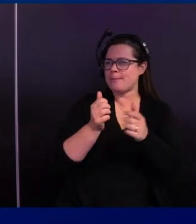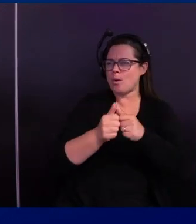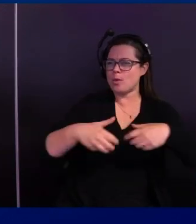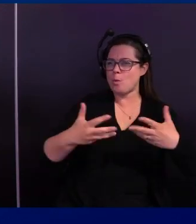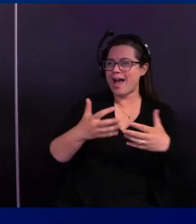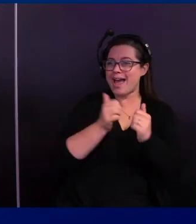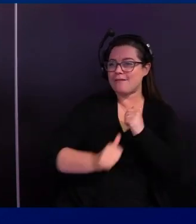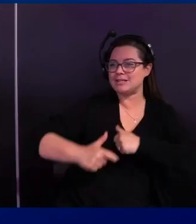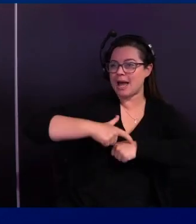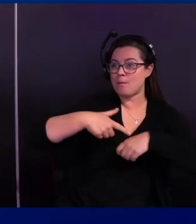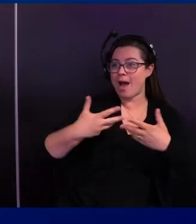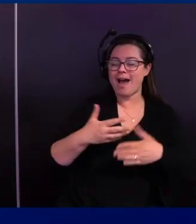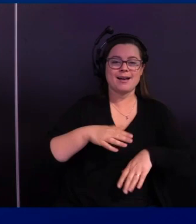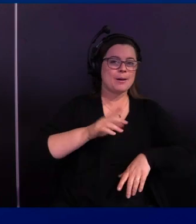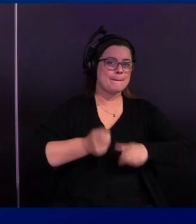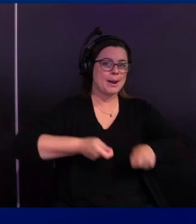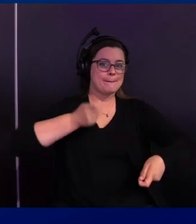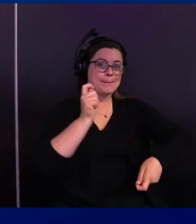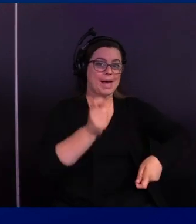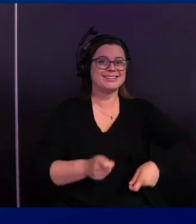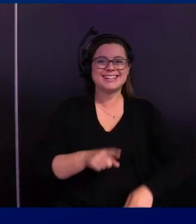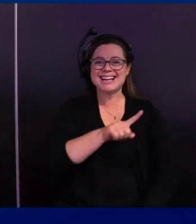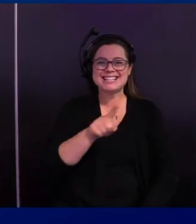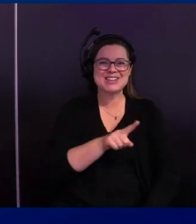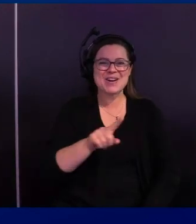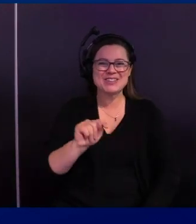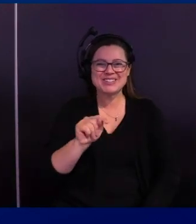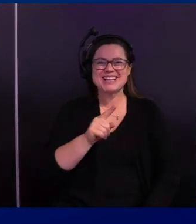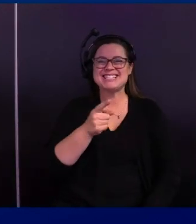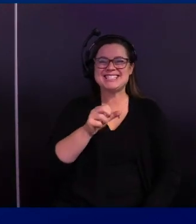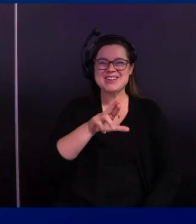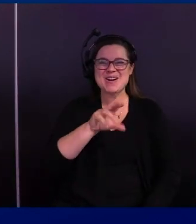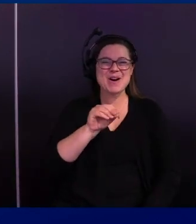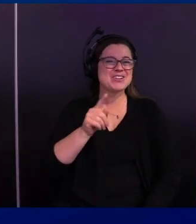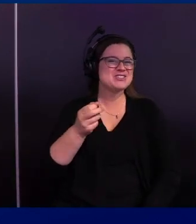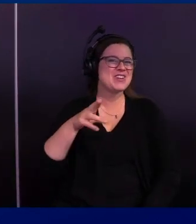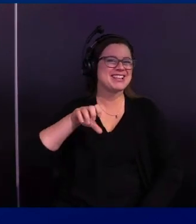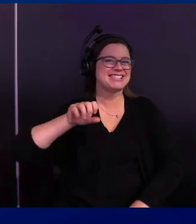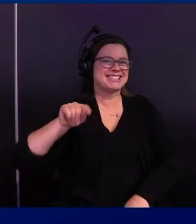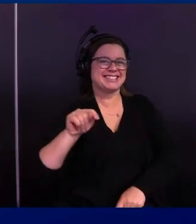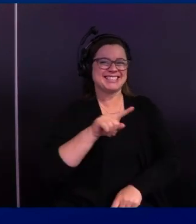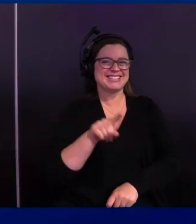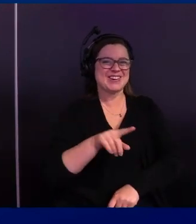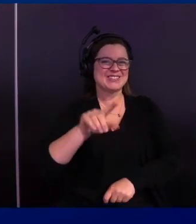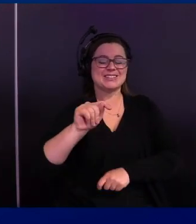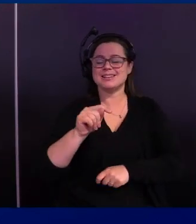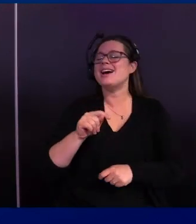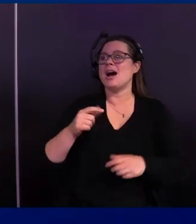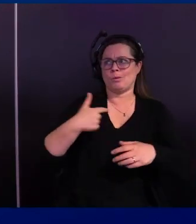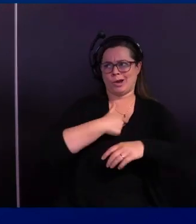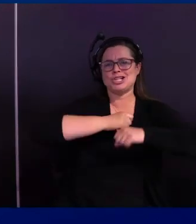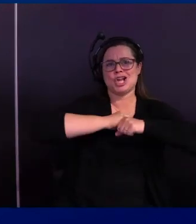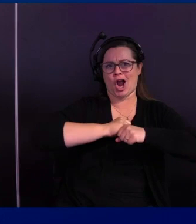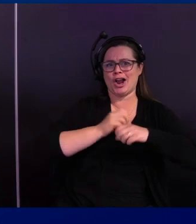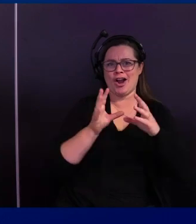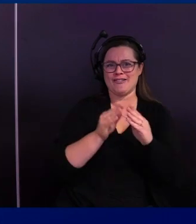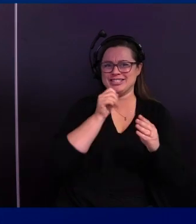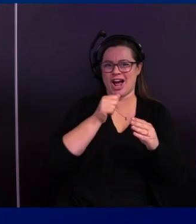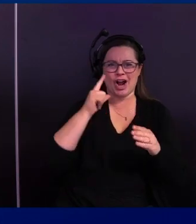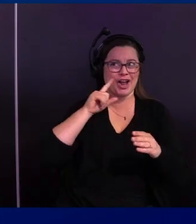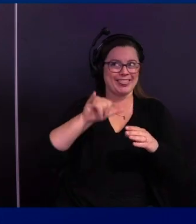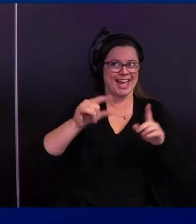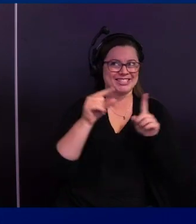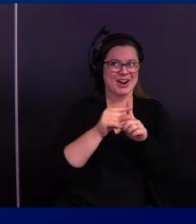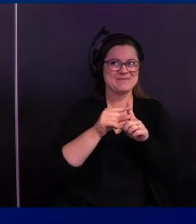every time? Zero trust. Oh, we're at a security conference. We haven't heard that term enough. But you're